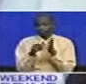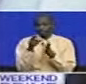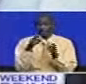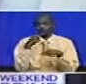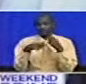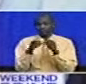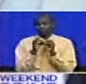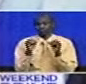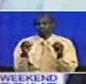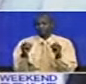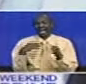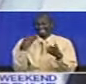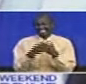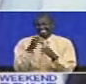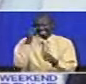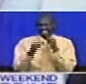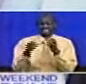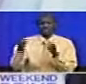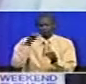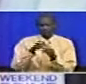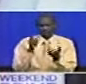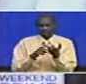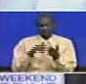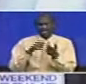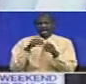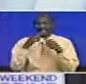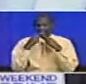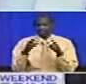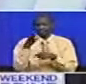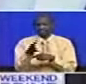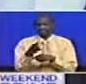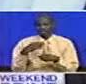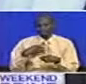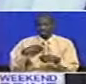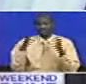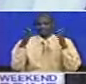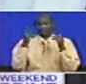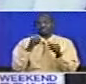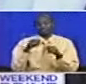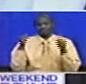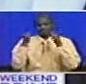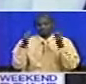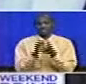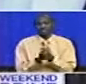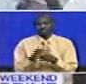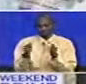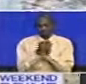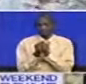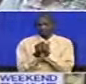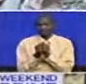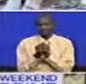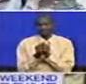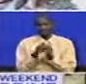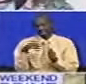process. So until the last vote is counted and tallied and announced, we are here so that we can celebrate the victory together. Okay.